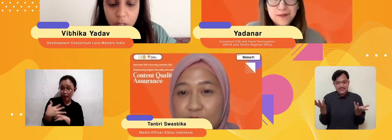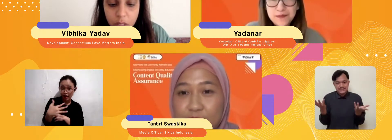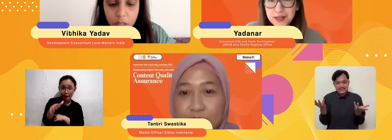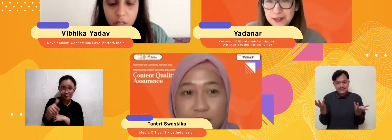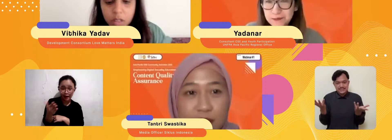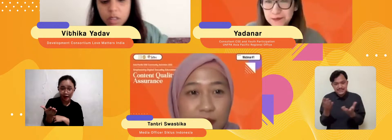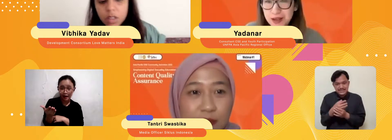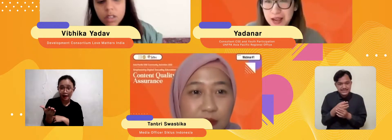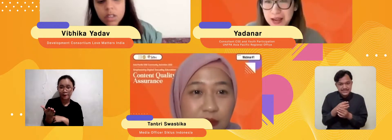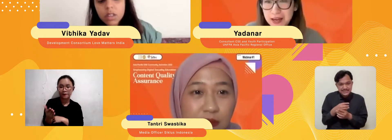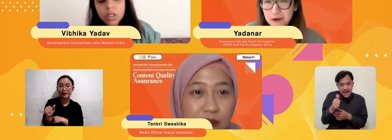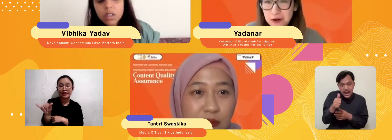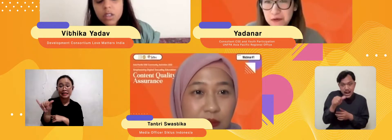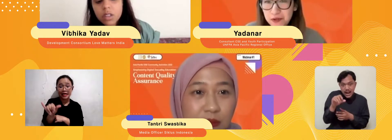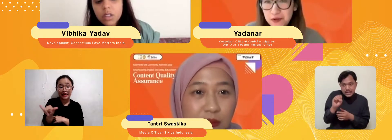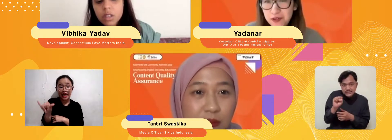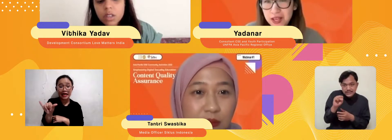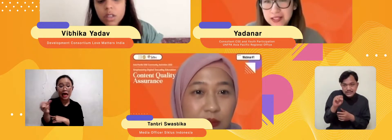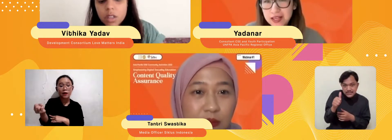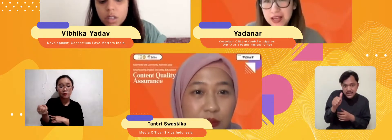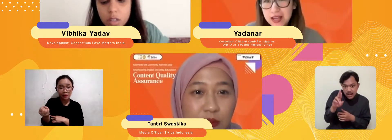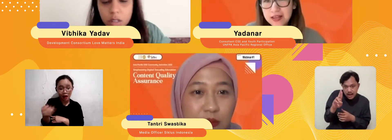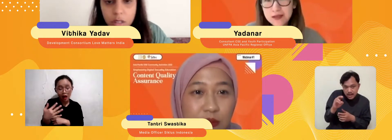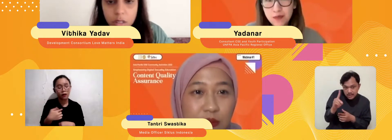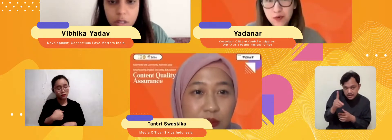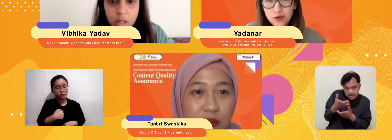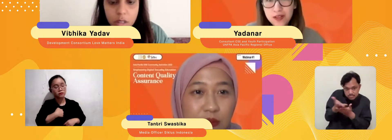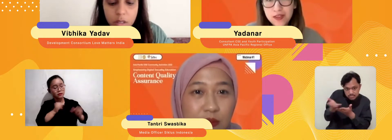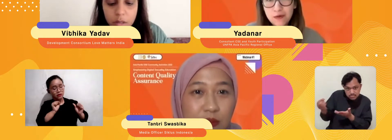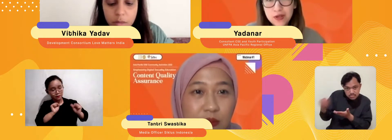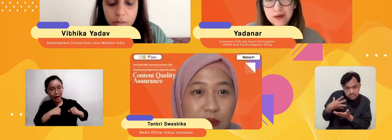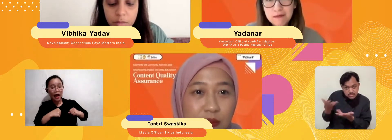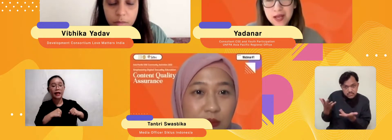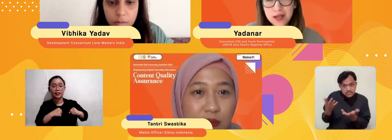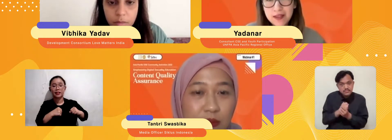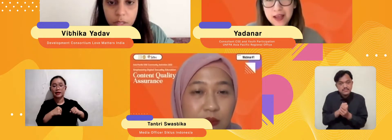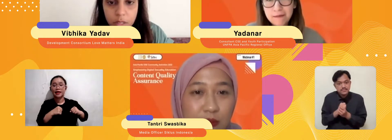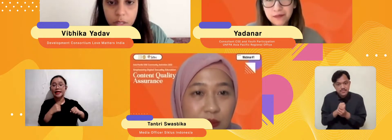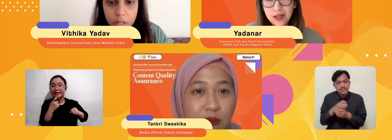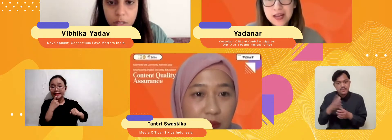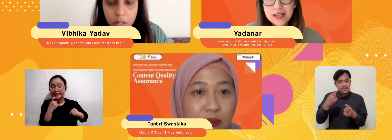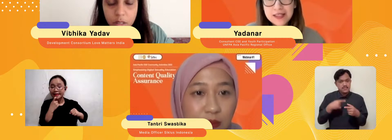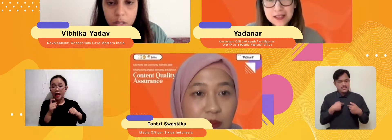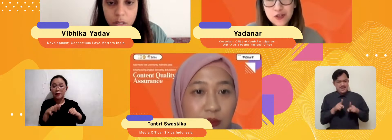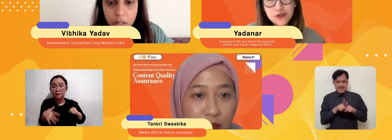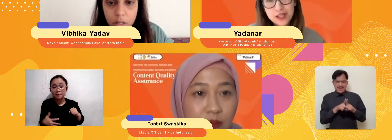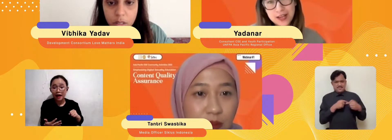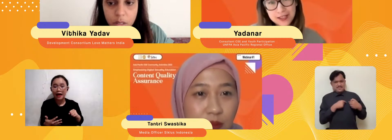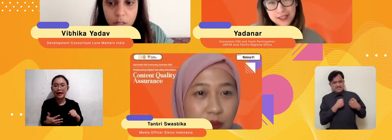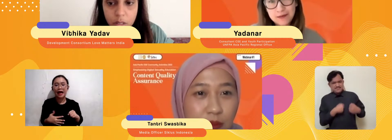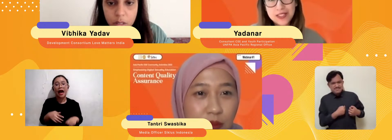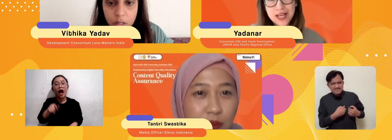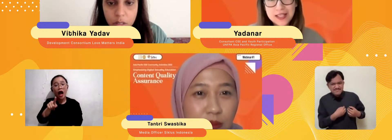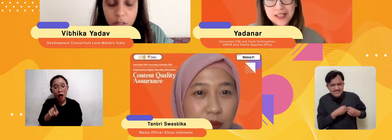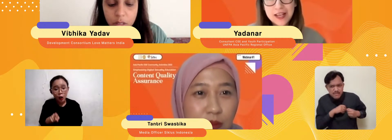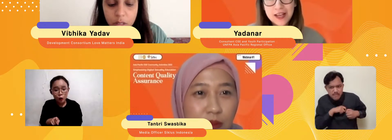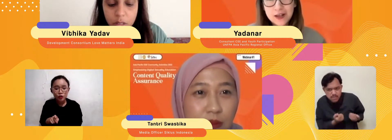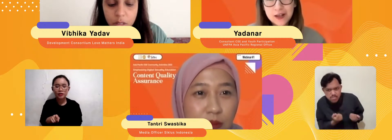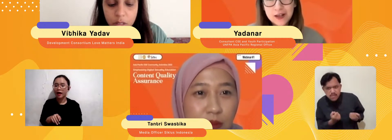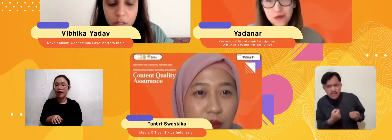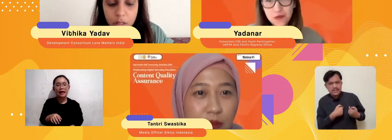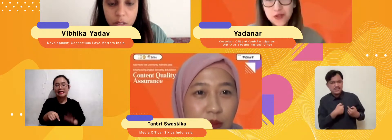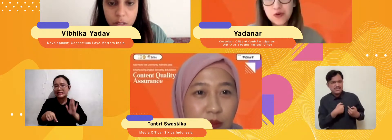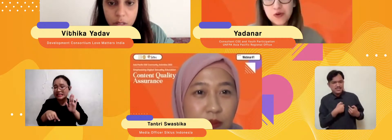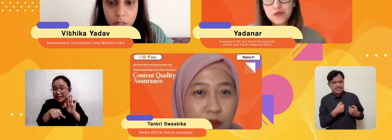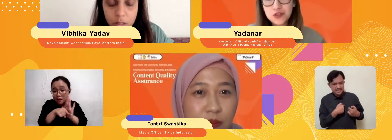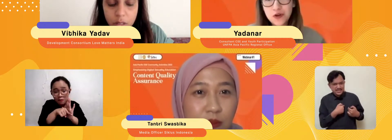Yeah, I agree with you that it is important that we make use the non-stigmatizing and